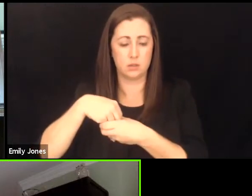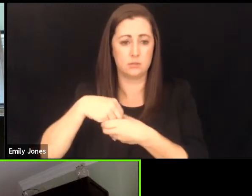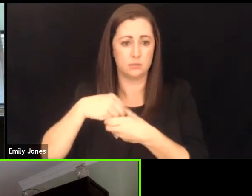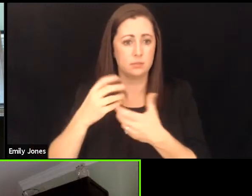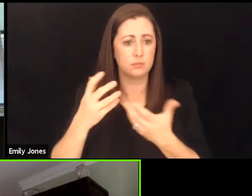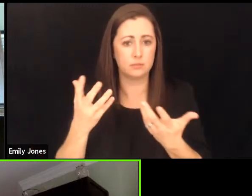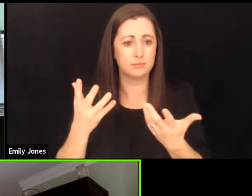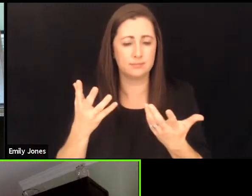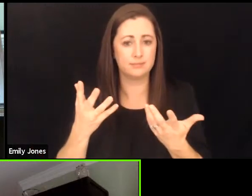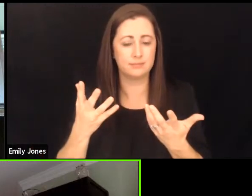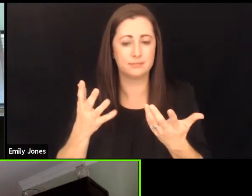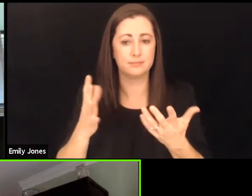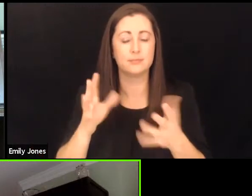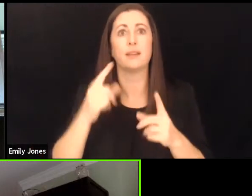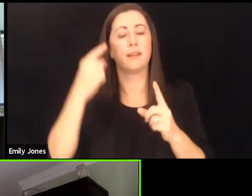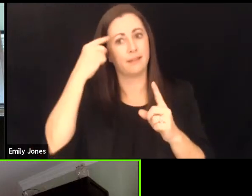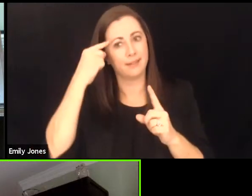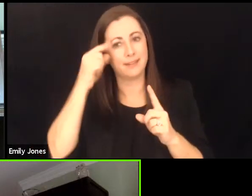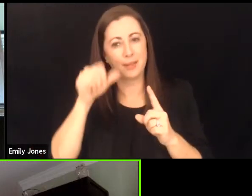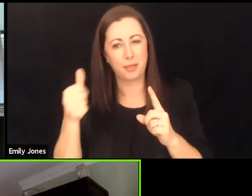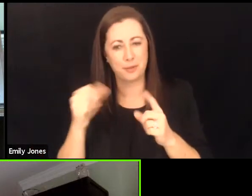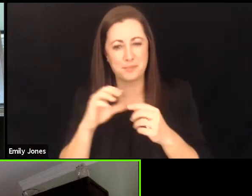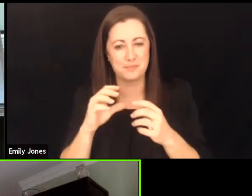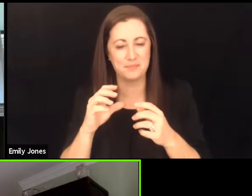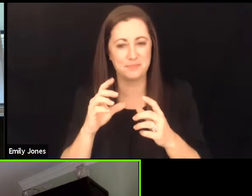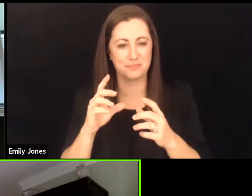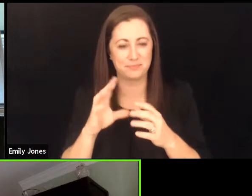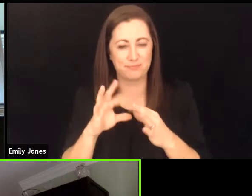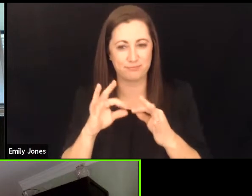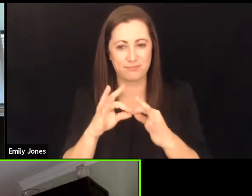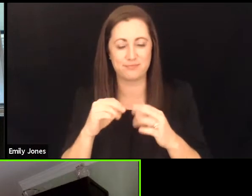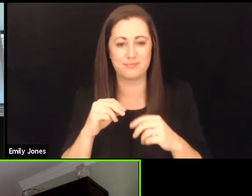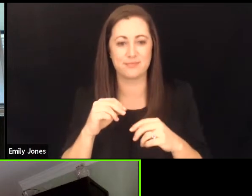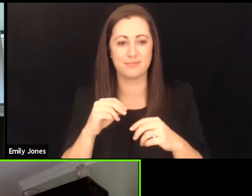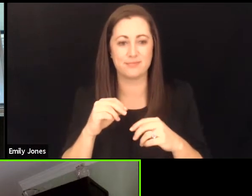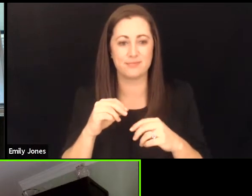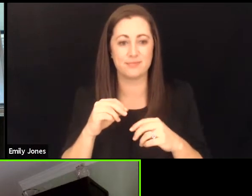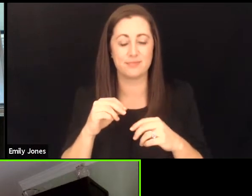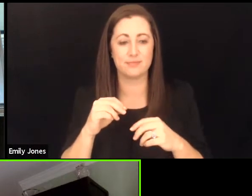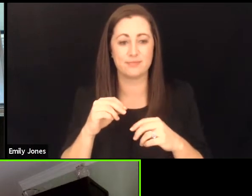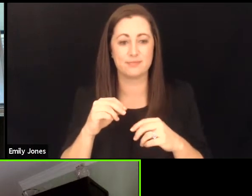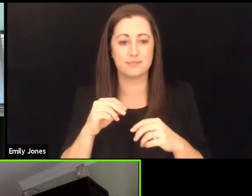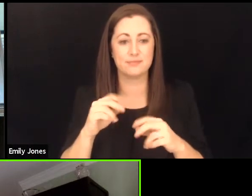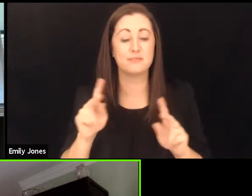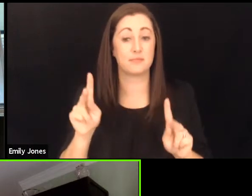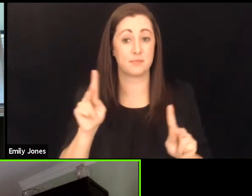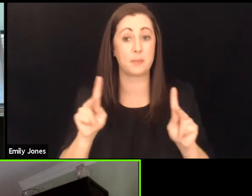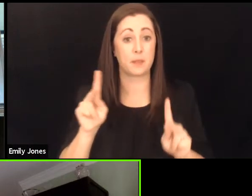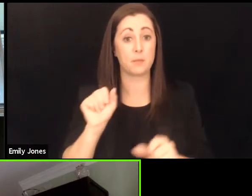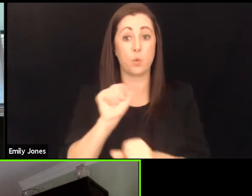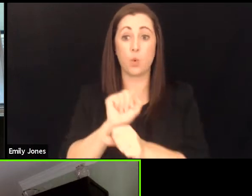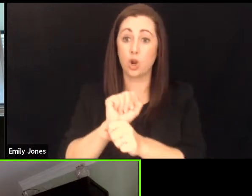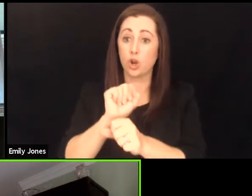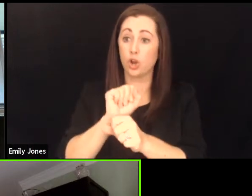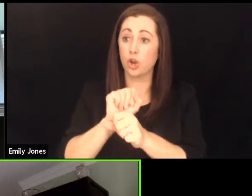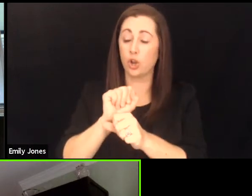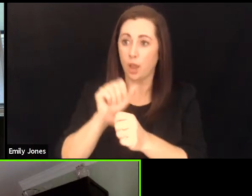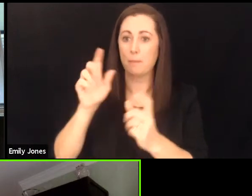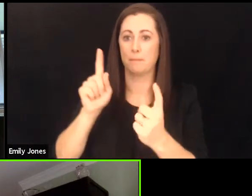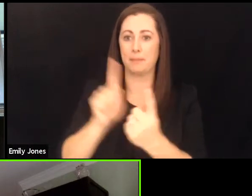it's just another little thing. You know, people have work, people make their friends.